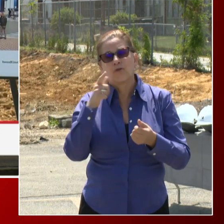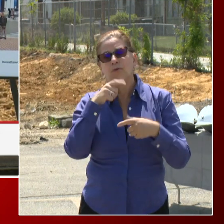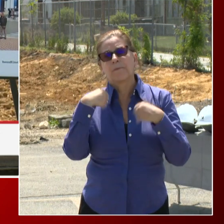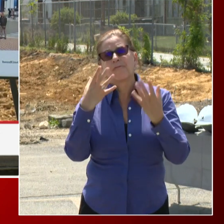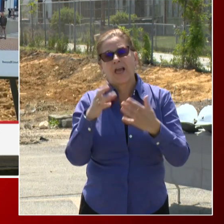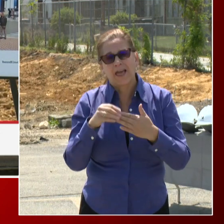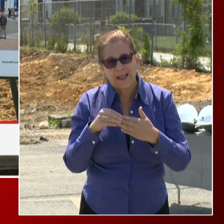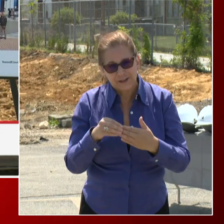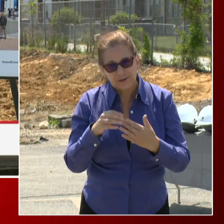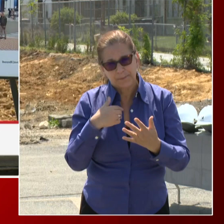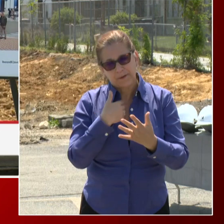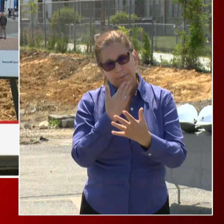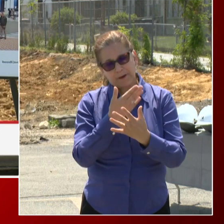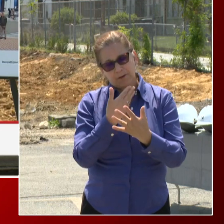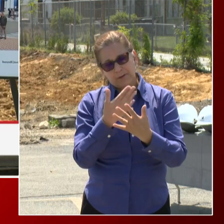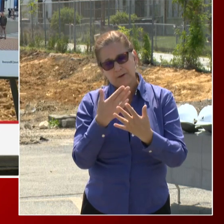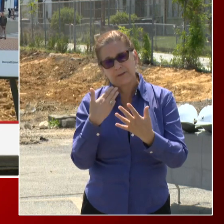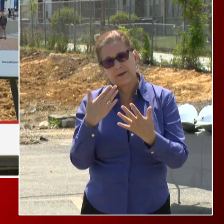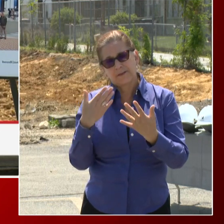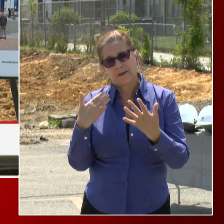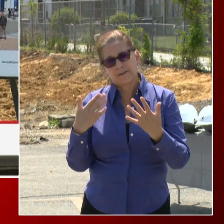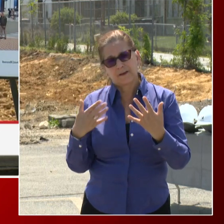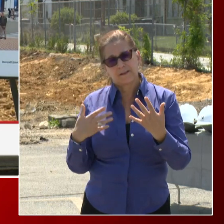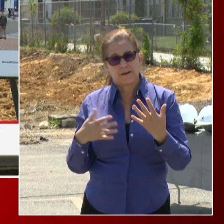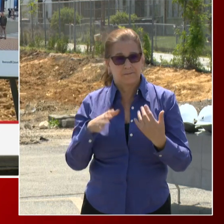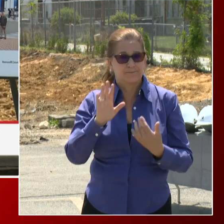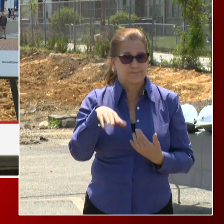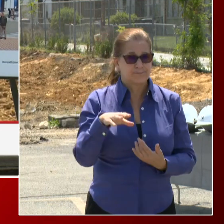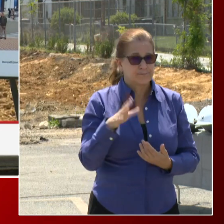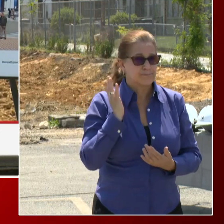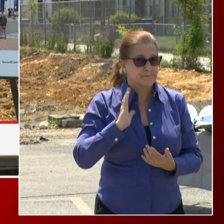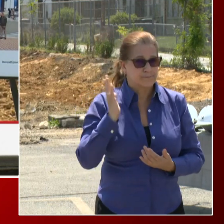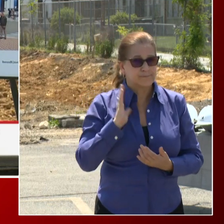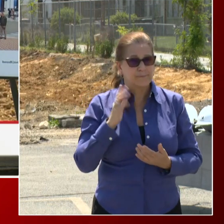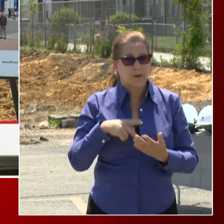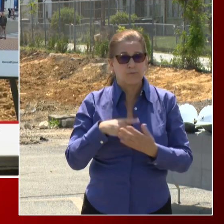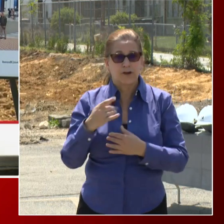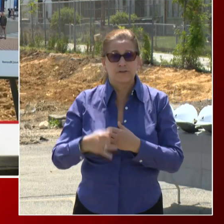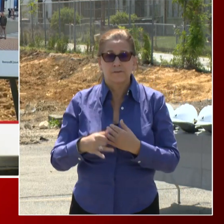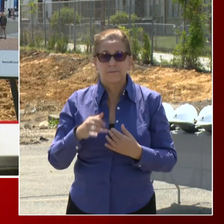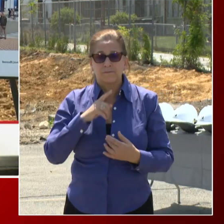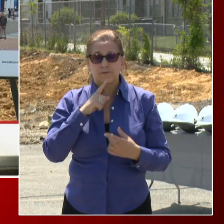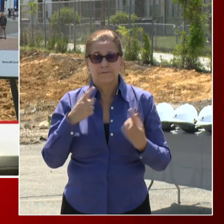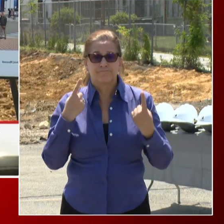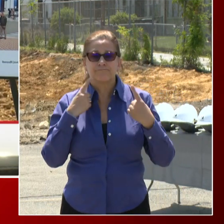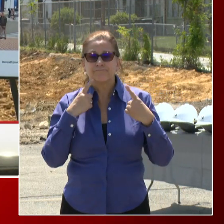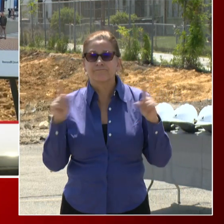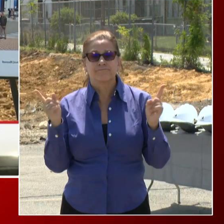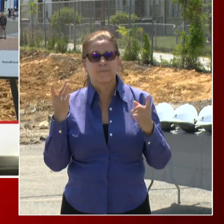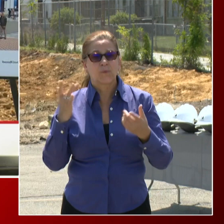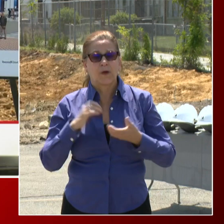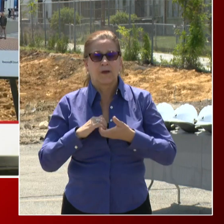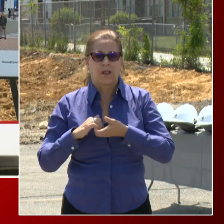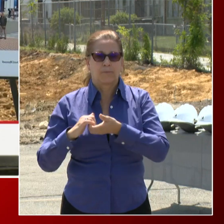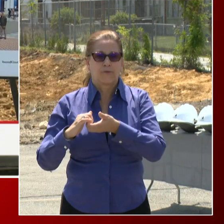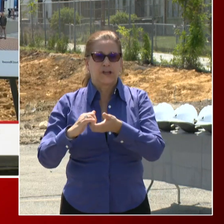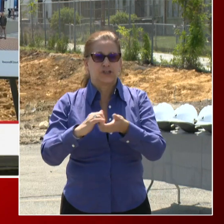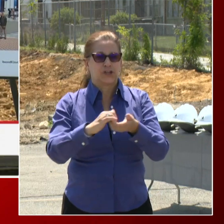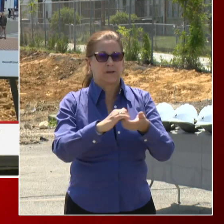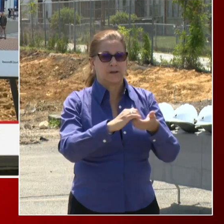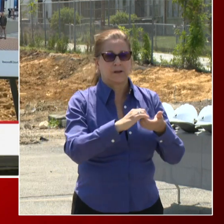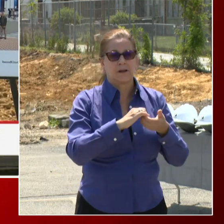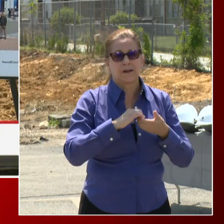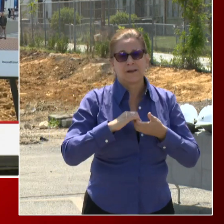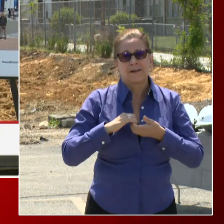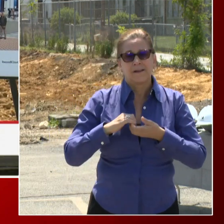the way. As I mentioned previously, this project is really a collaboration. It truly embodies the adage that it